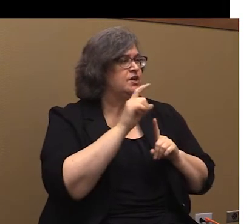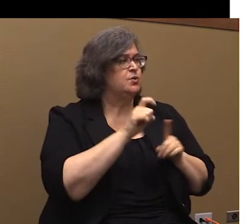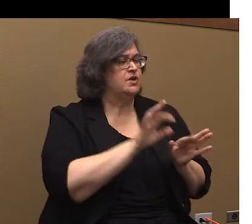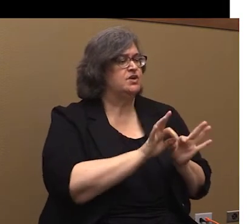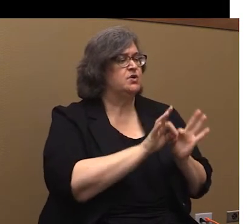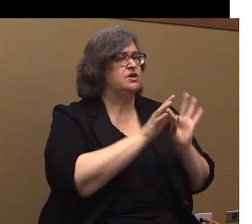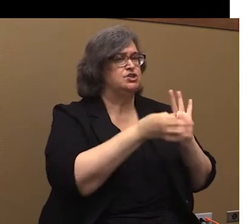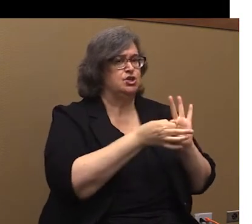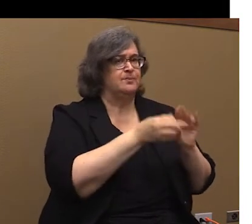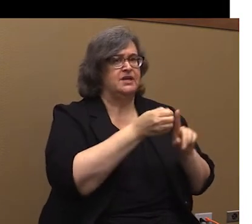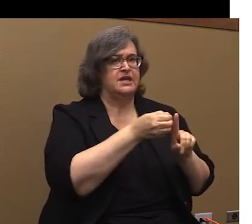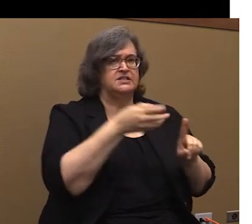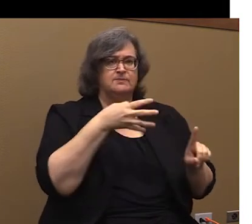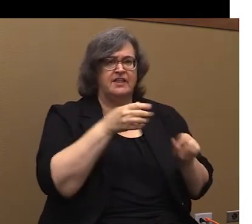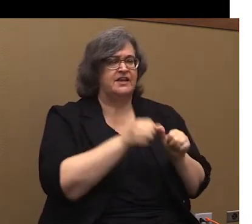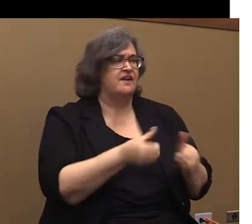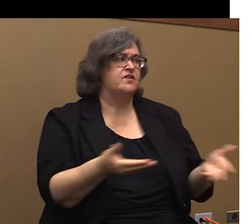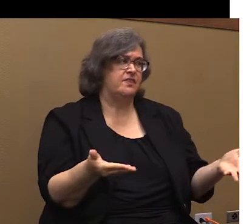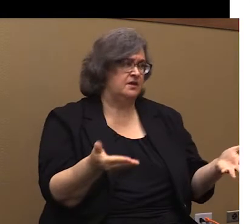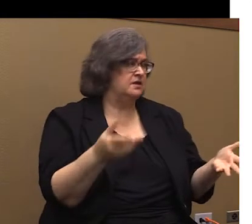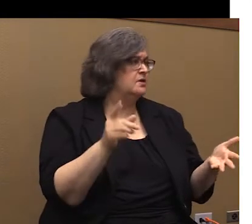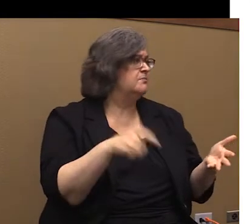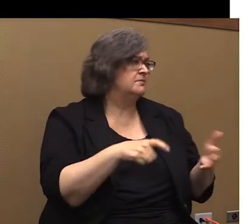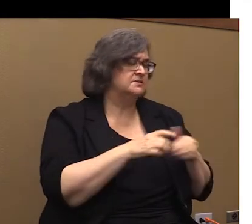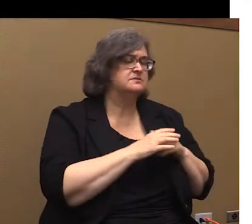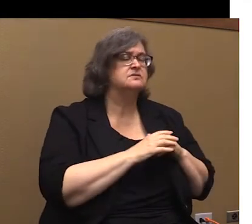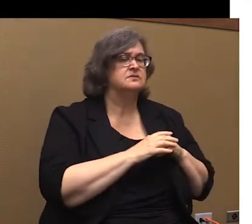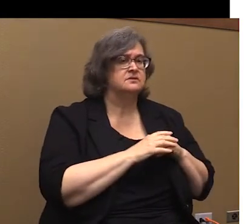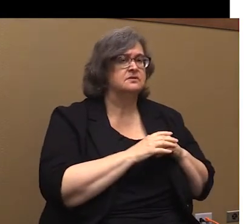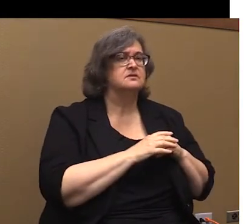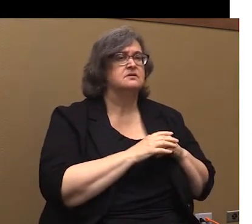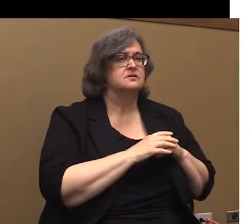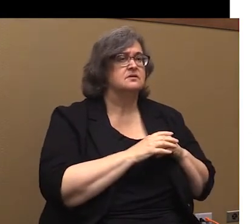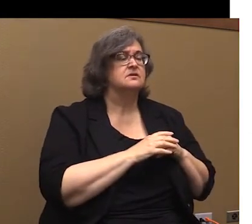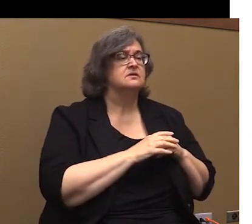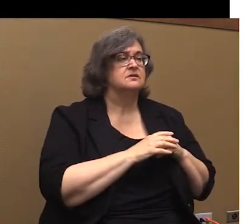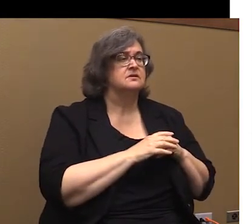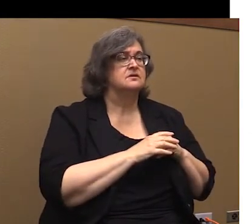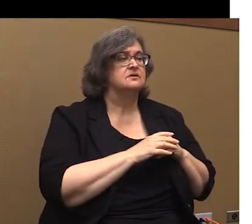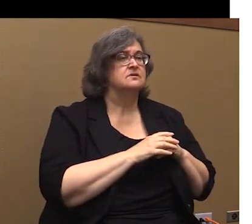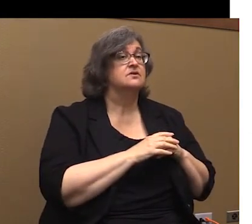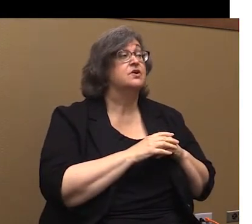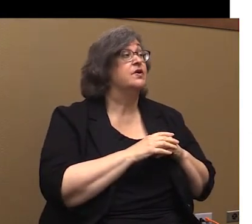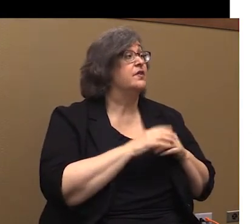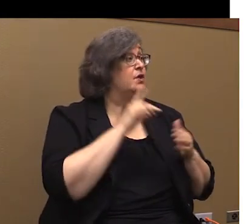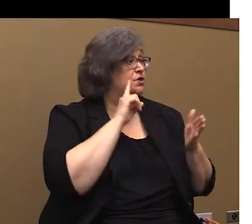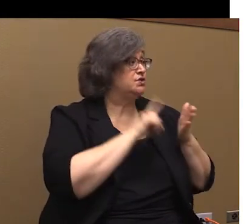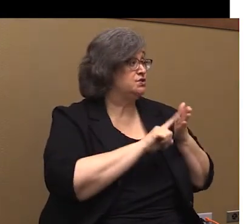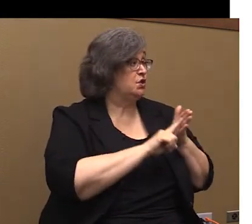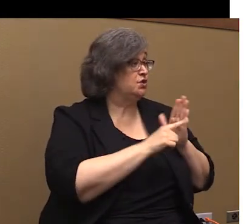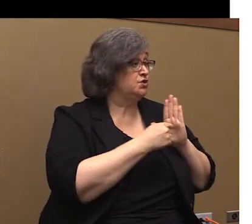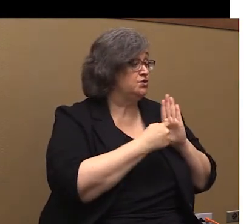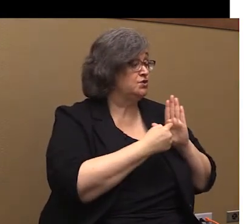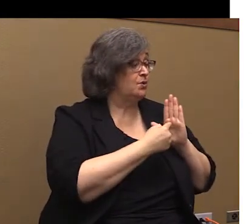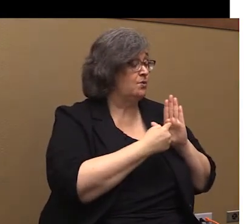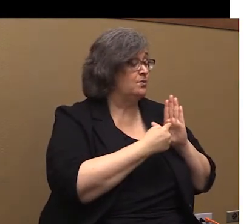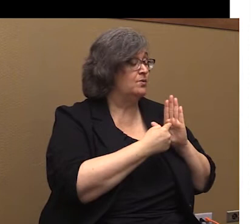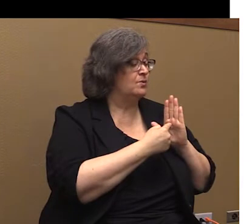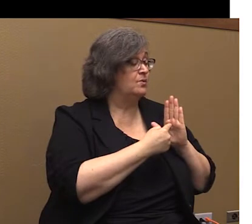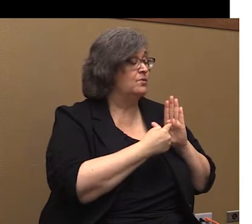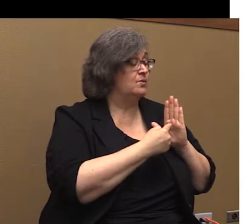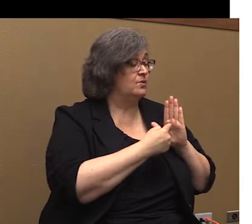student's situation. But we need to interpret and explain everything. That there